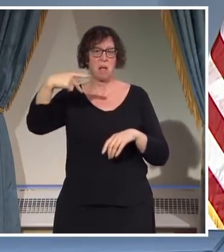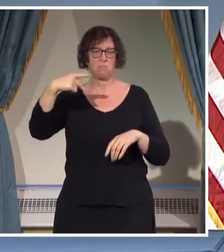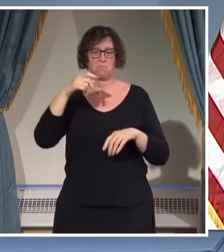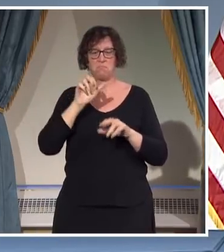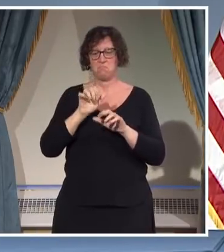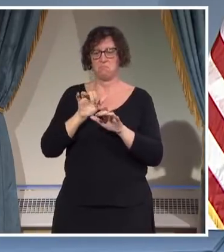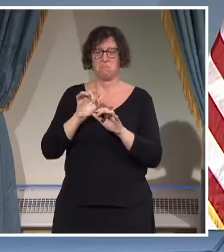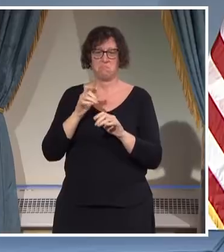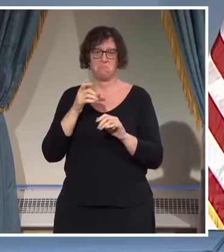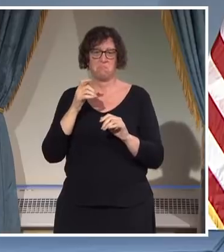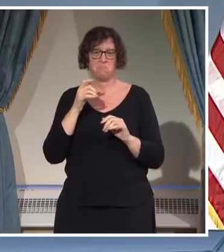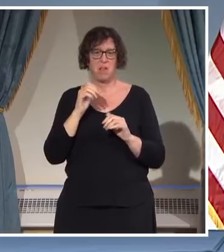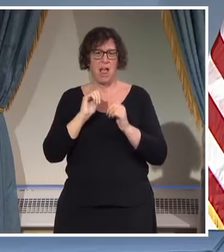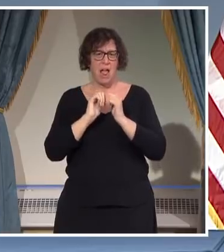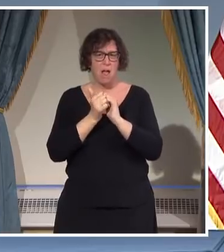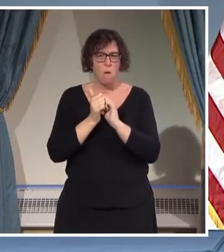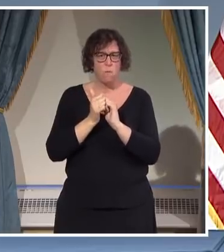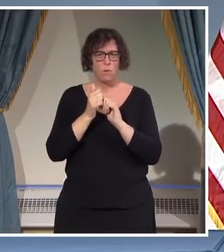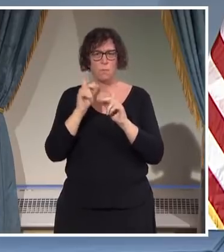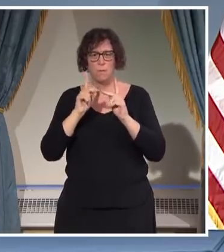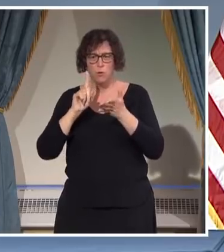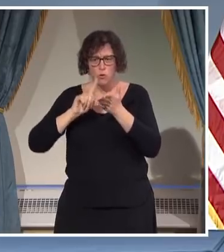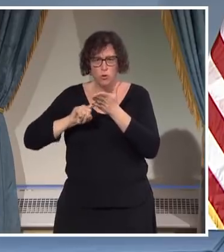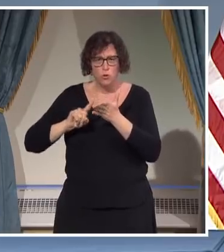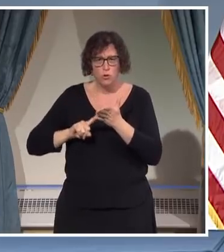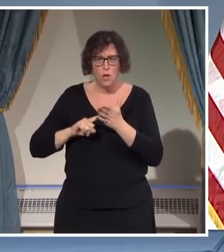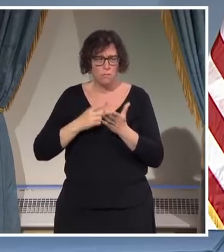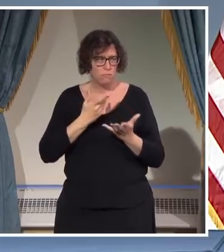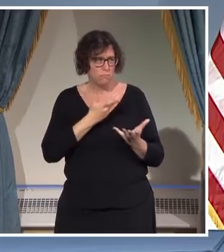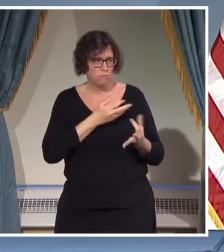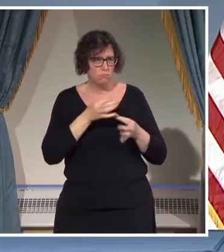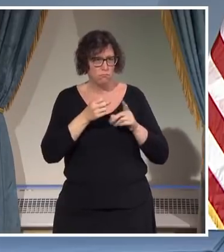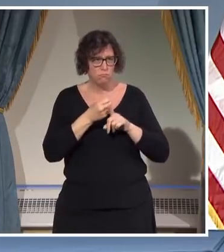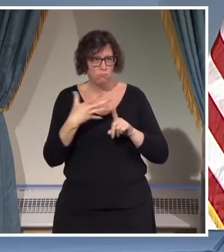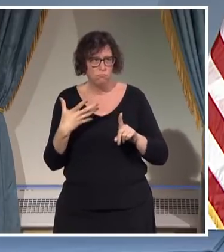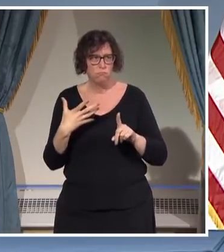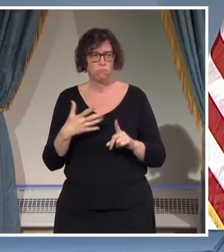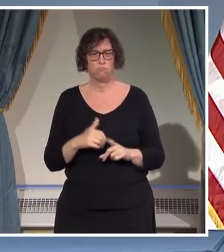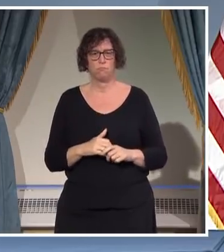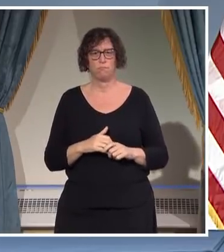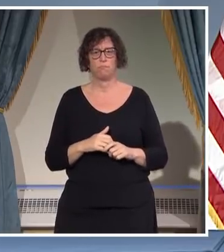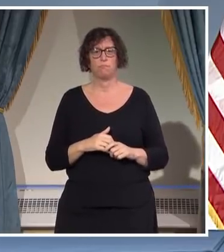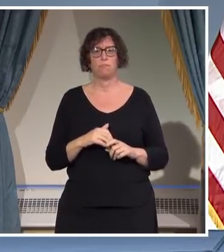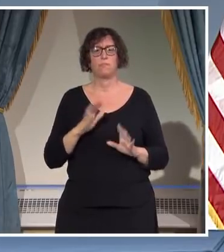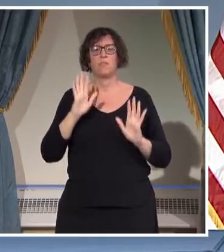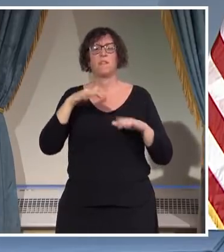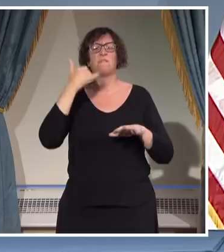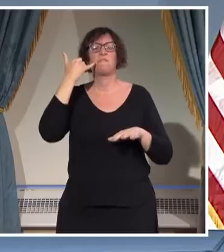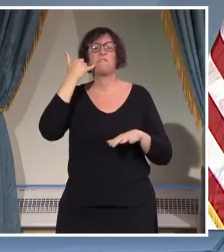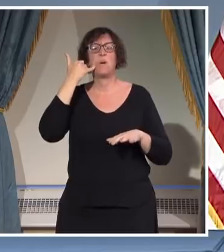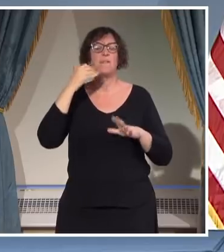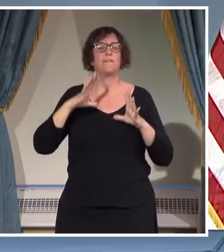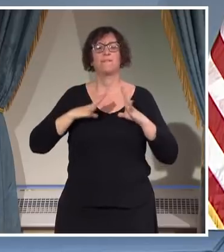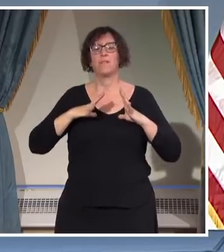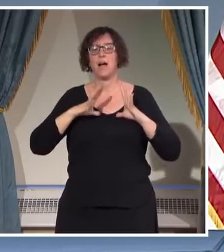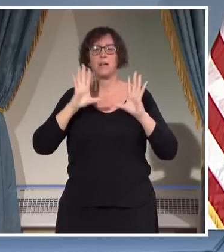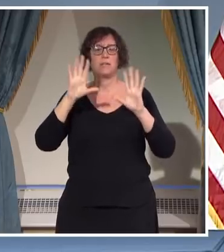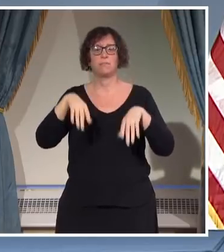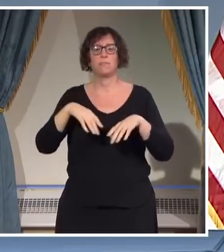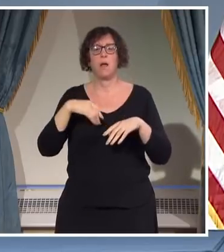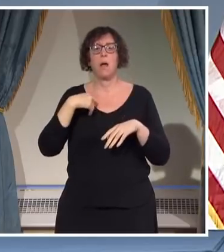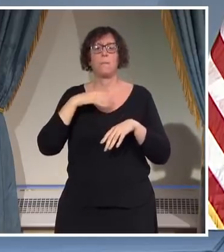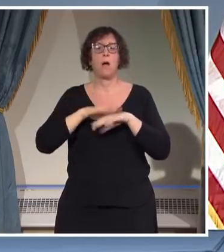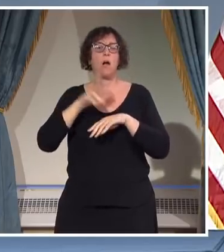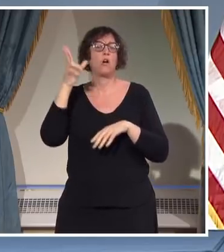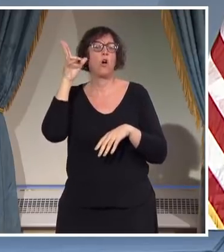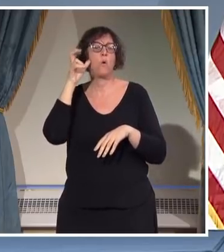how reporters can do that, make sure we're clear. Yes. Yeah, it's fine. I'm on audio only, so the list is not